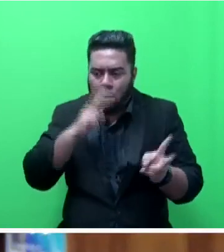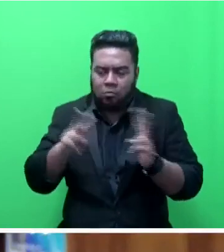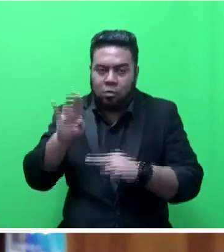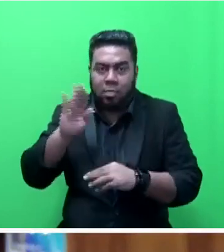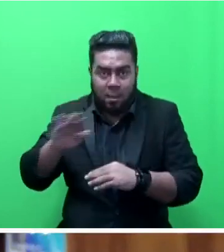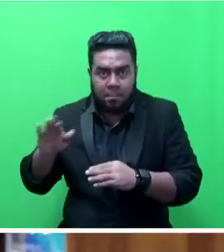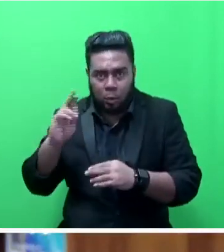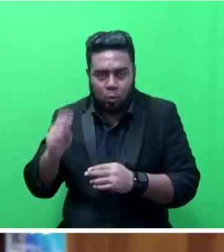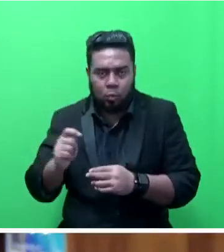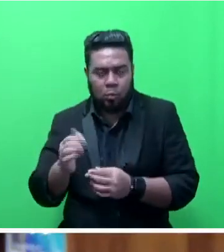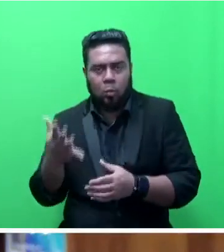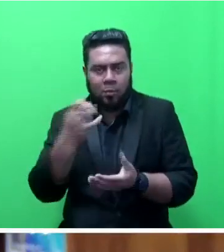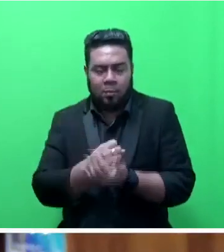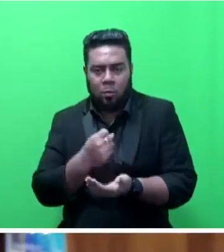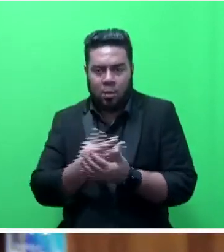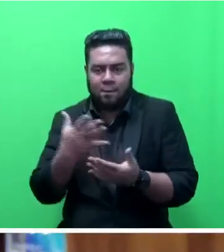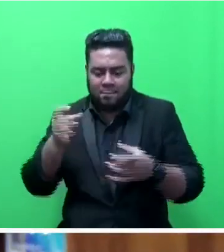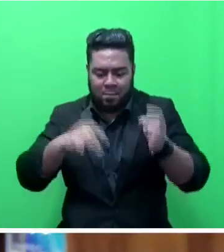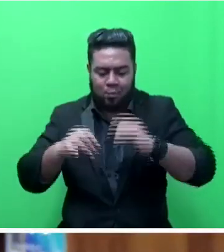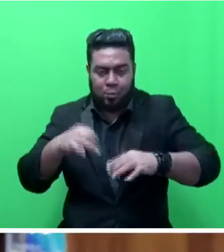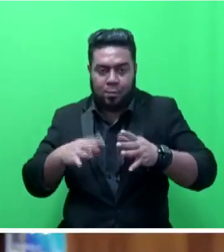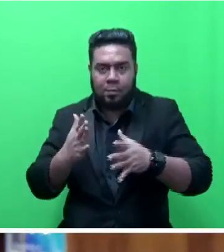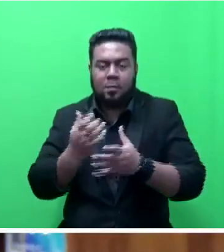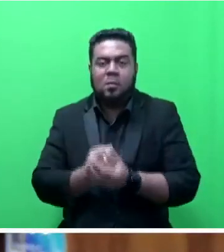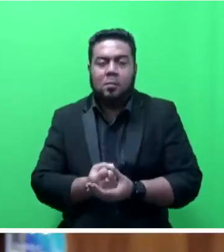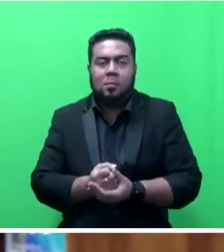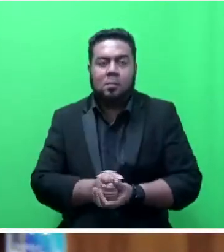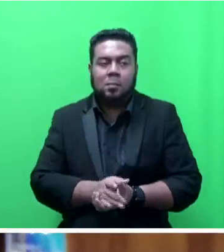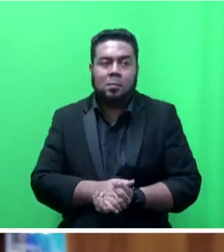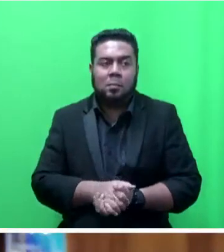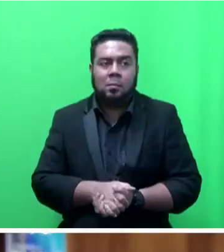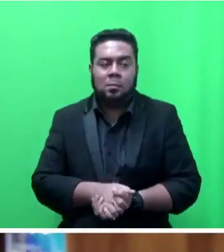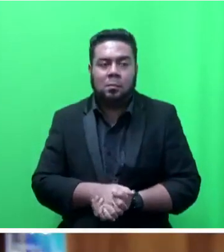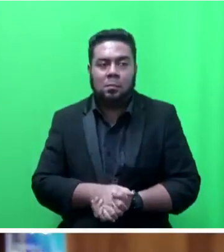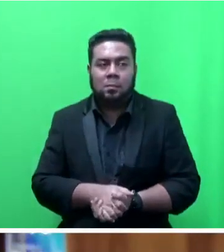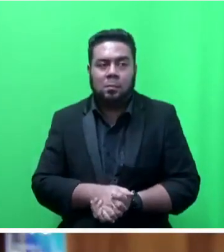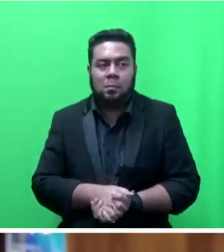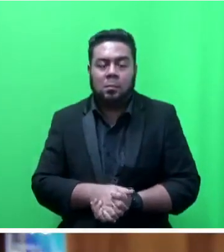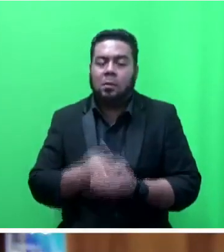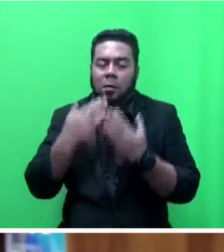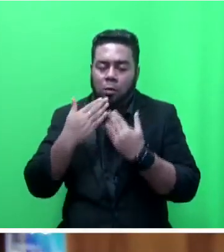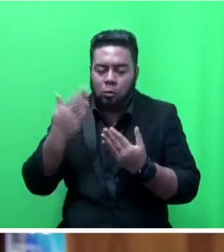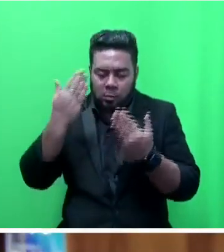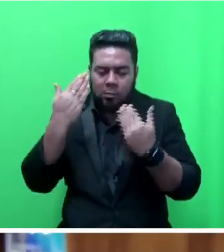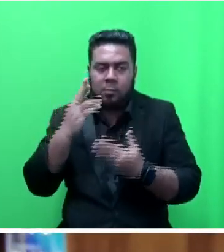and to ensure that we have an input in that and to ensure that they are on top of this particular aspect. Thank you.